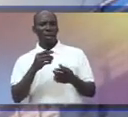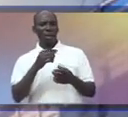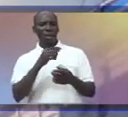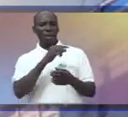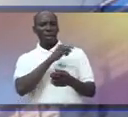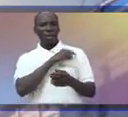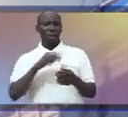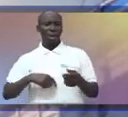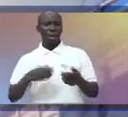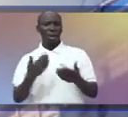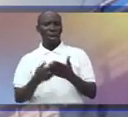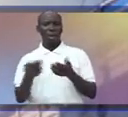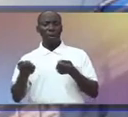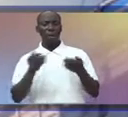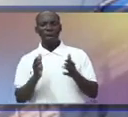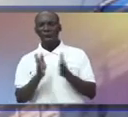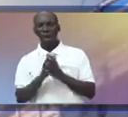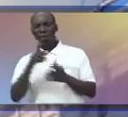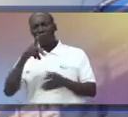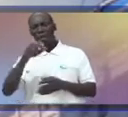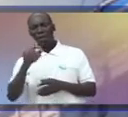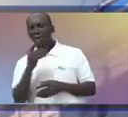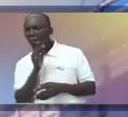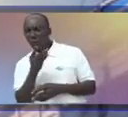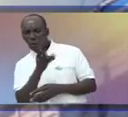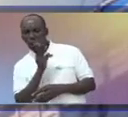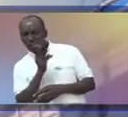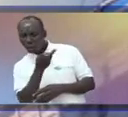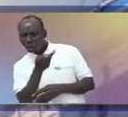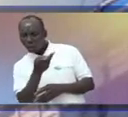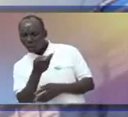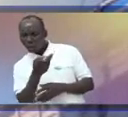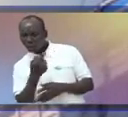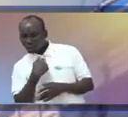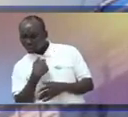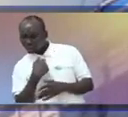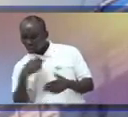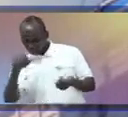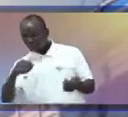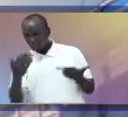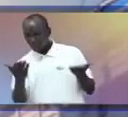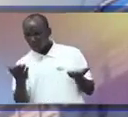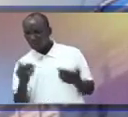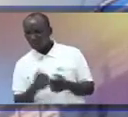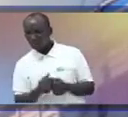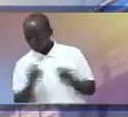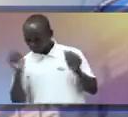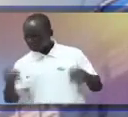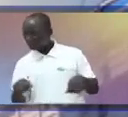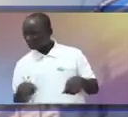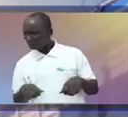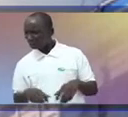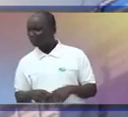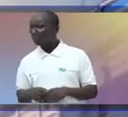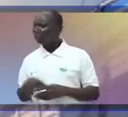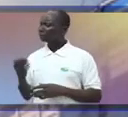hwe nsio ni den na si mesu bo ho kwan na kire se Philip o kire kire ni Yesu won asem no o kan su bo ho asem kan